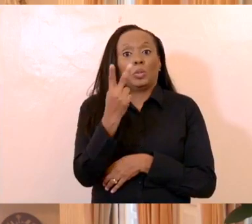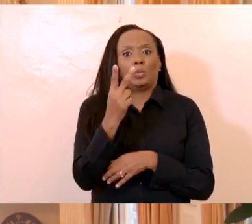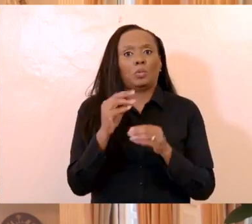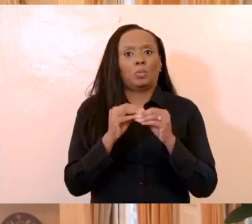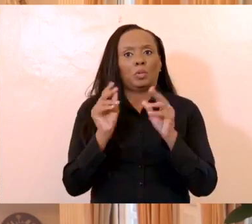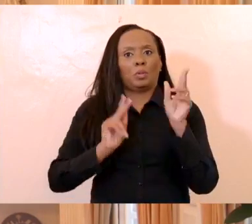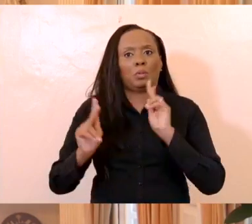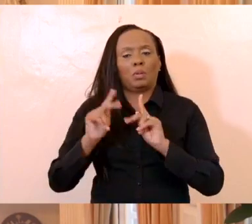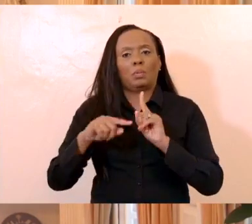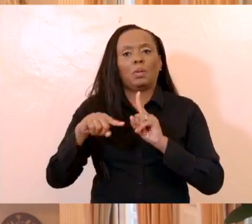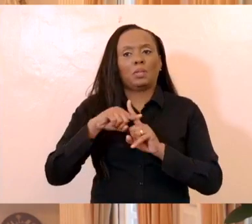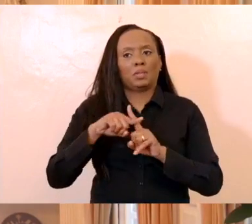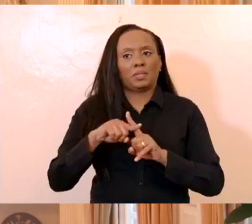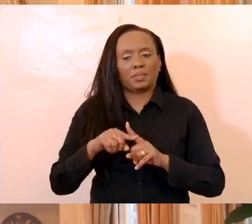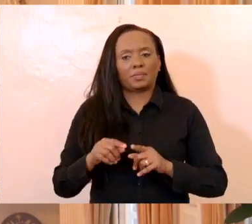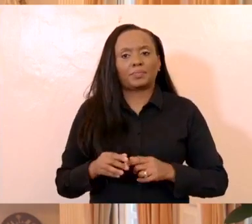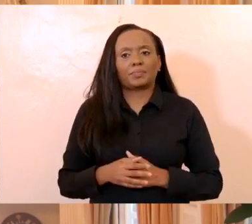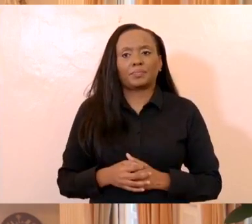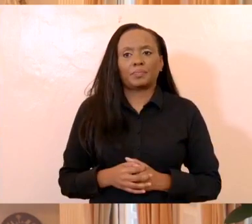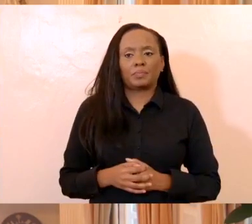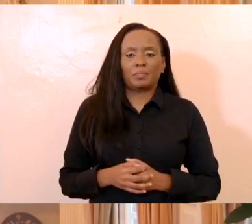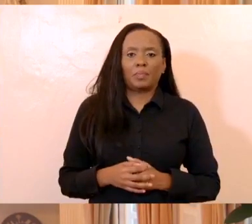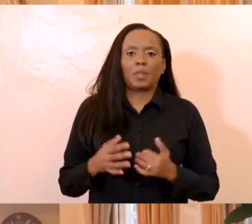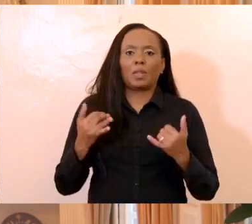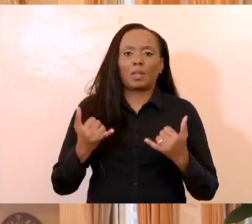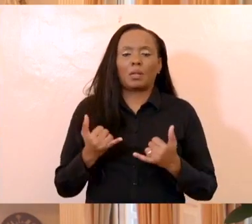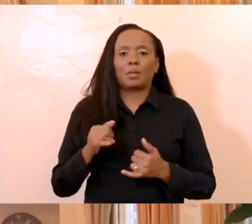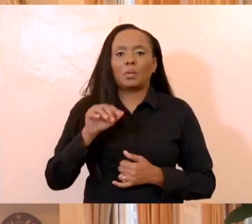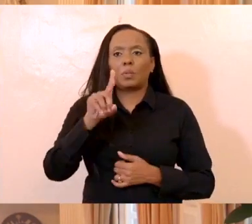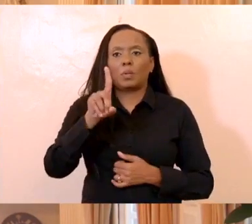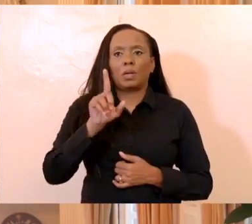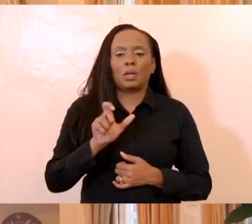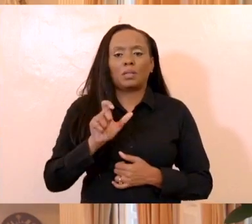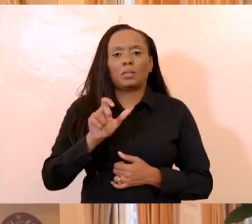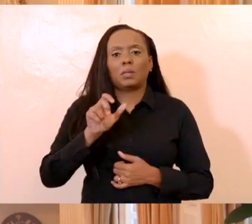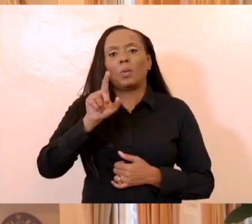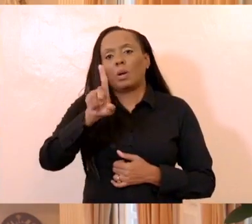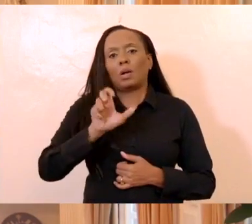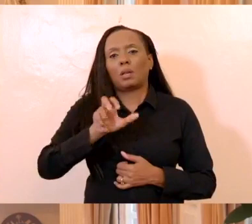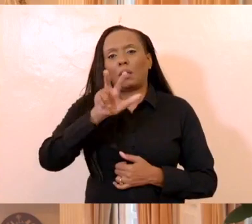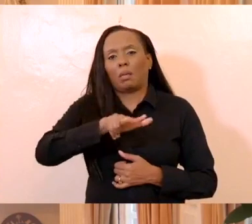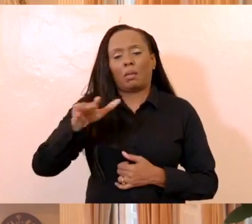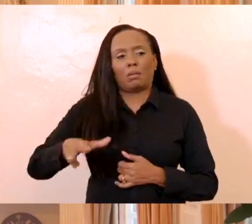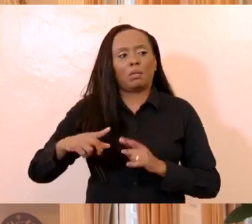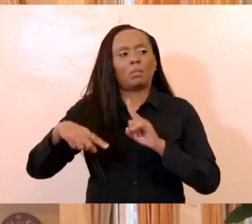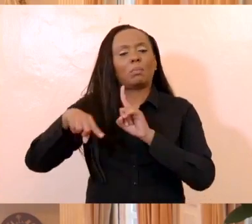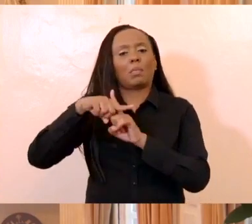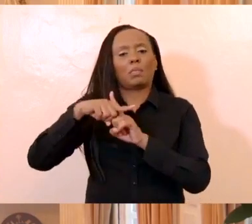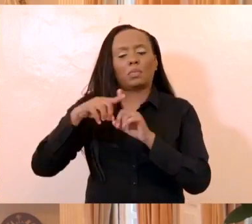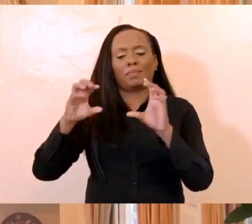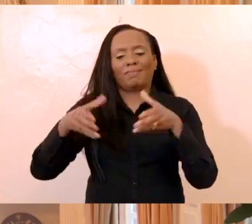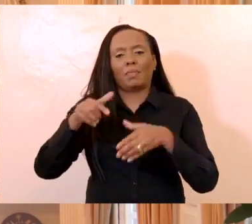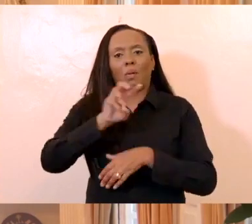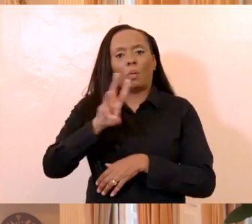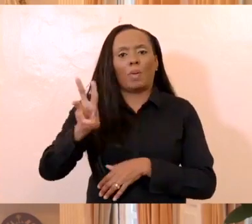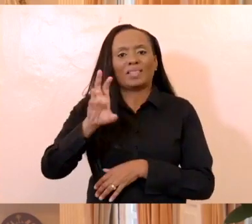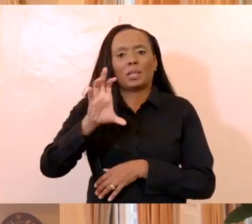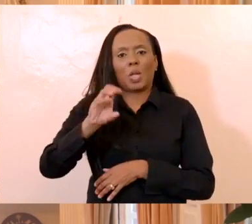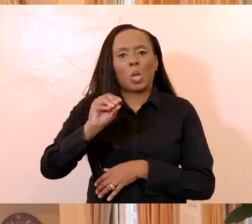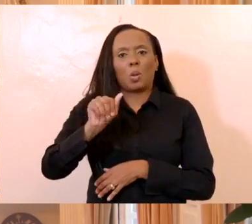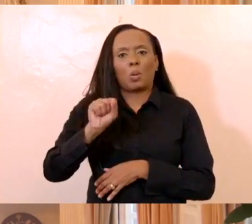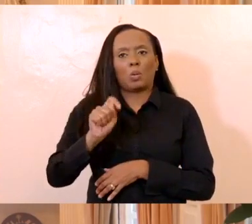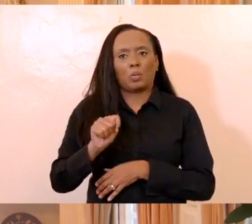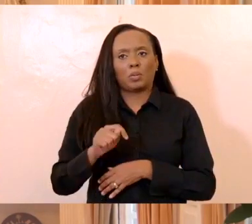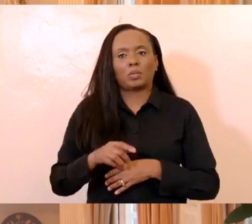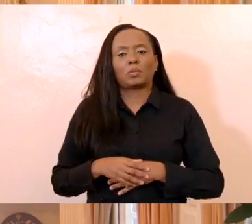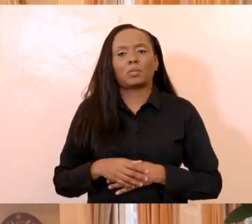cases, bringing the number to 133 positive cases from that cluster. The West